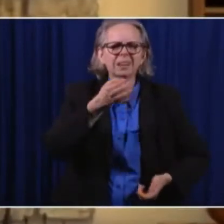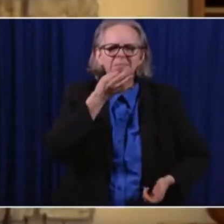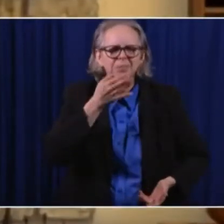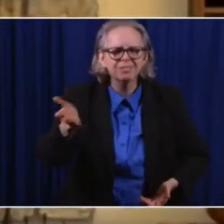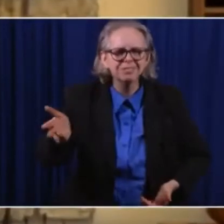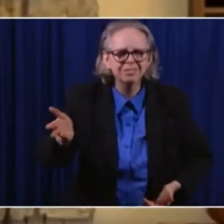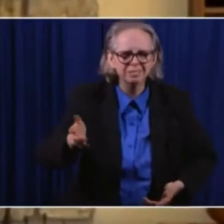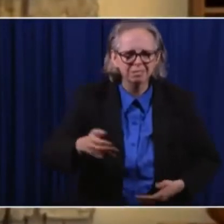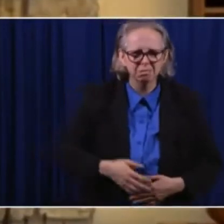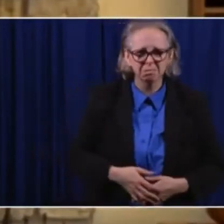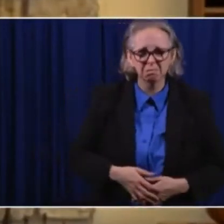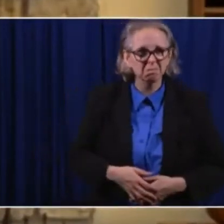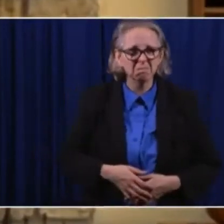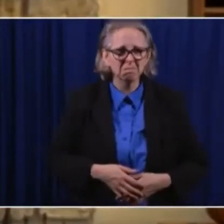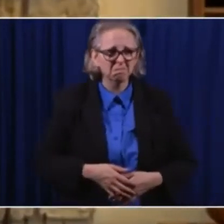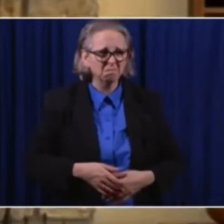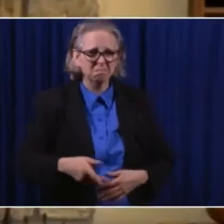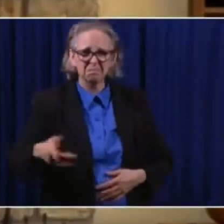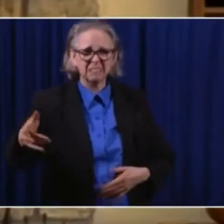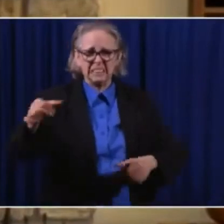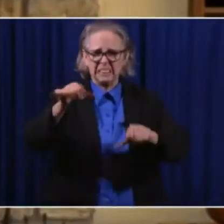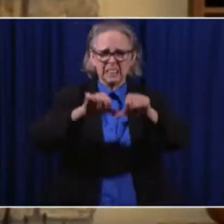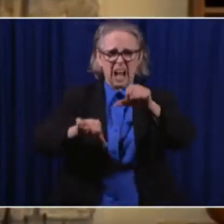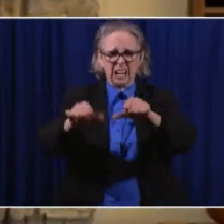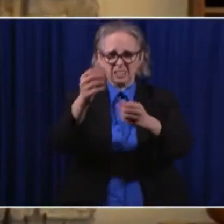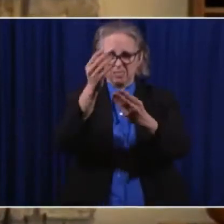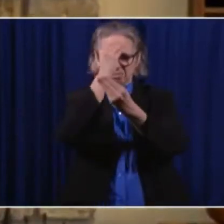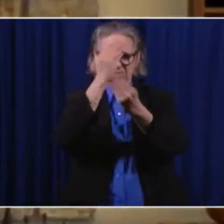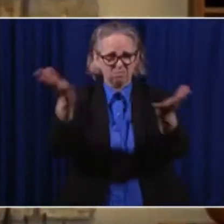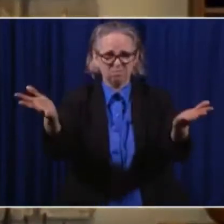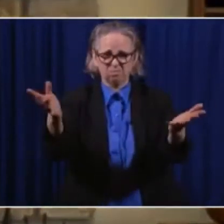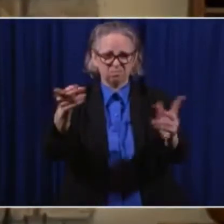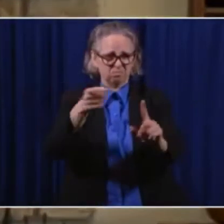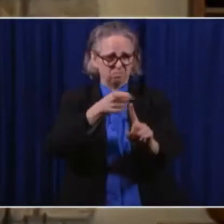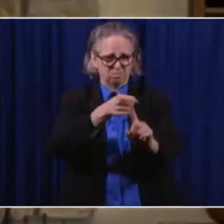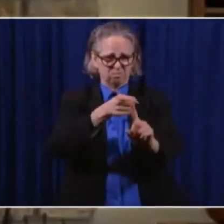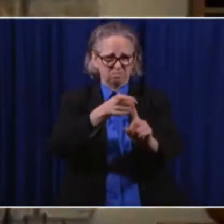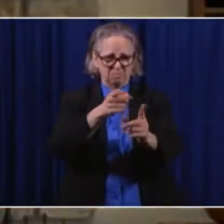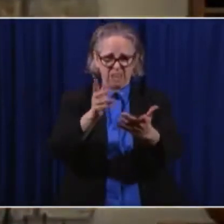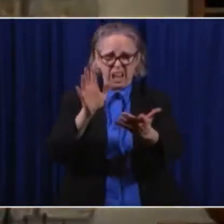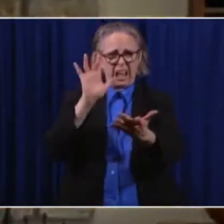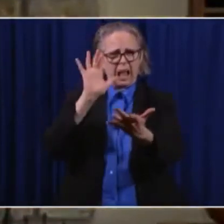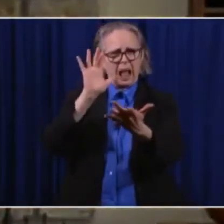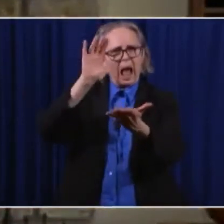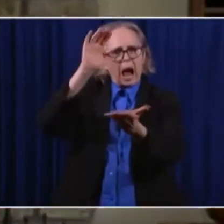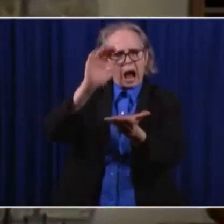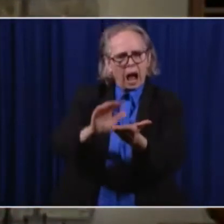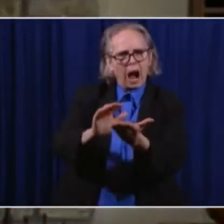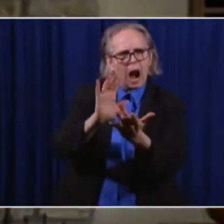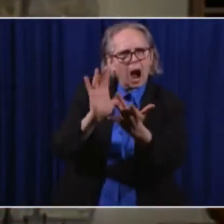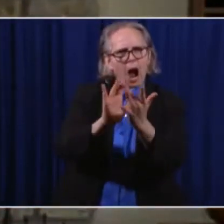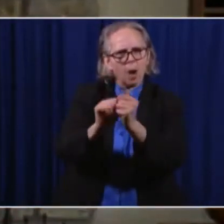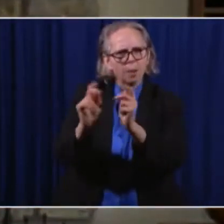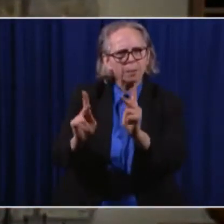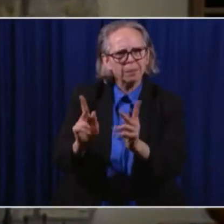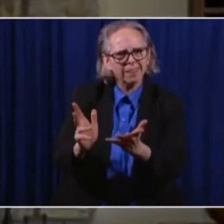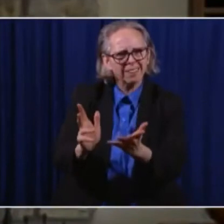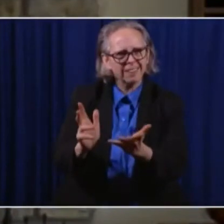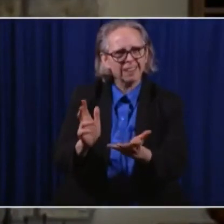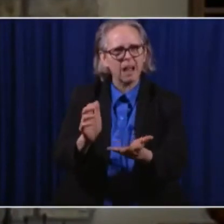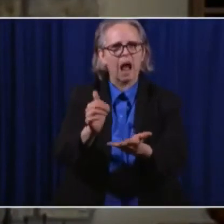science is fewer contacts, fewer spread, less spread. So anytime that